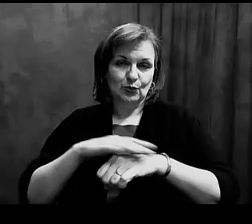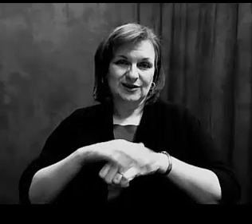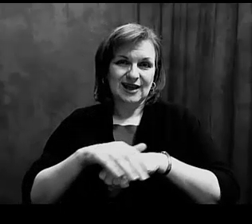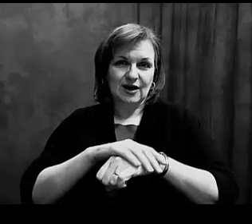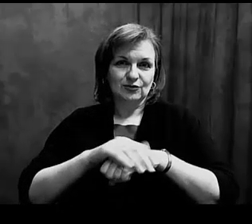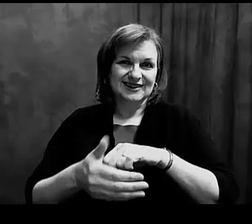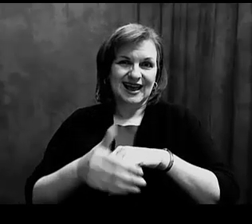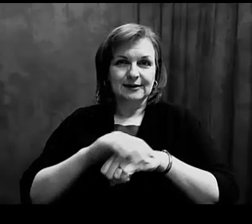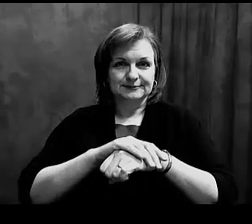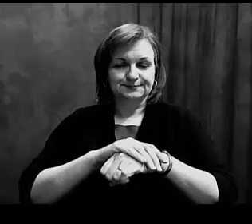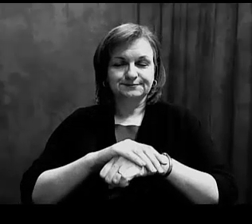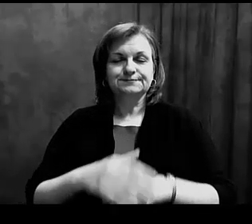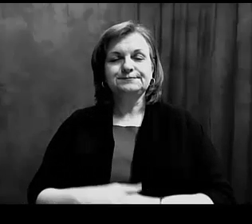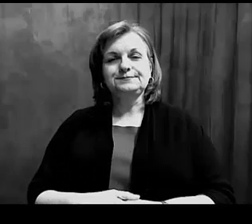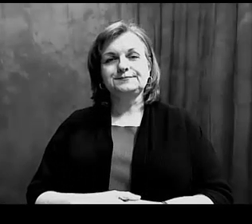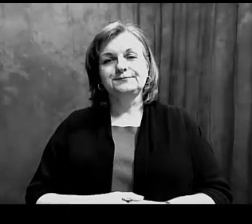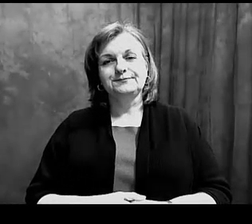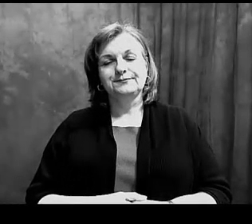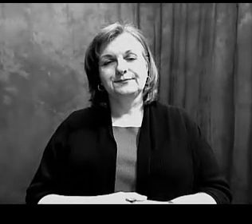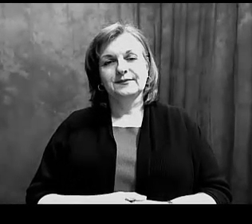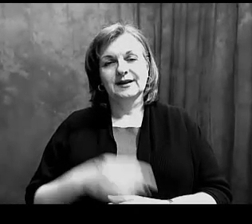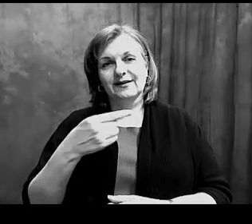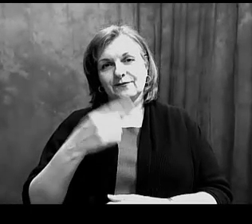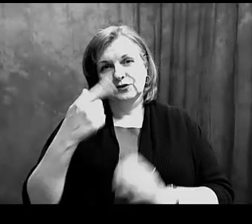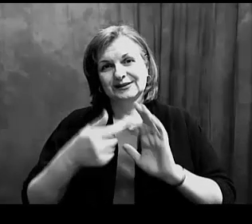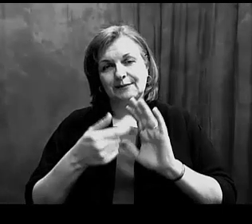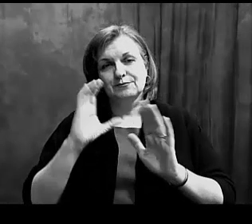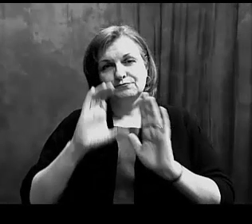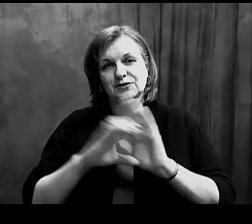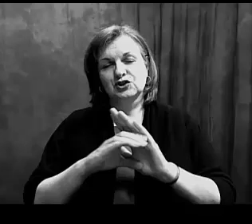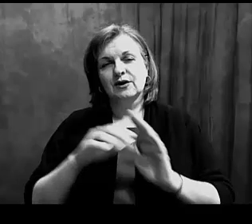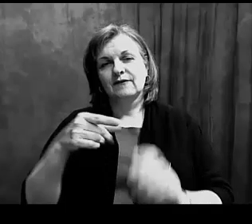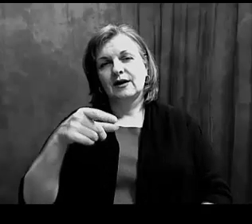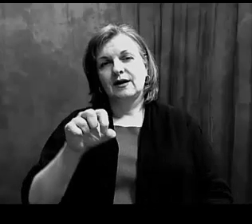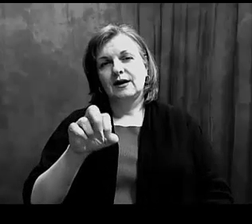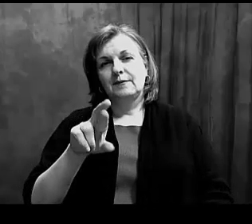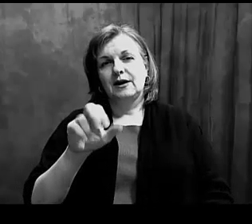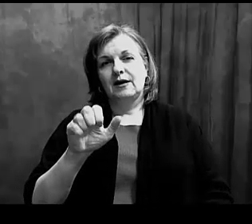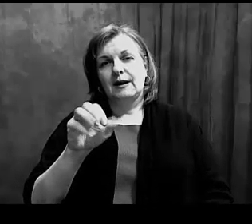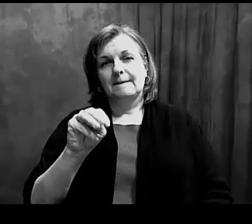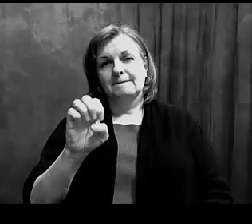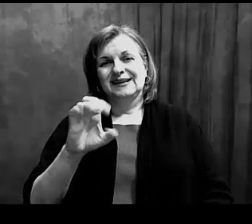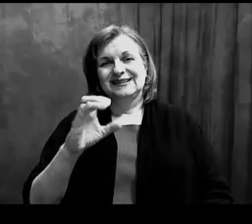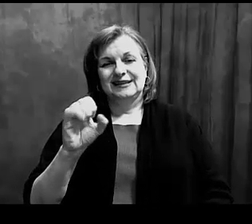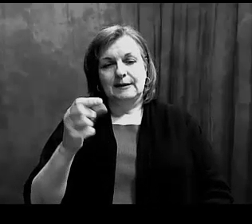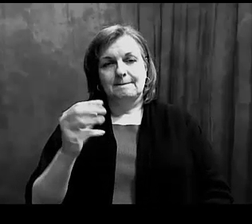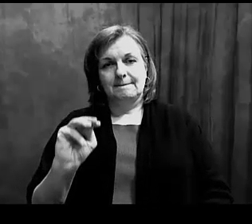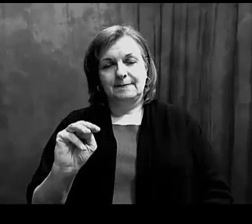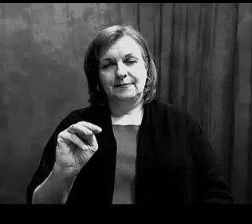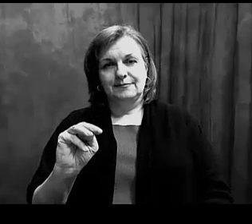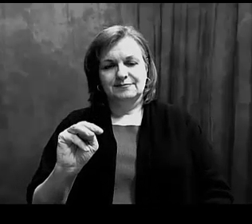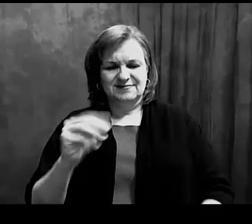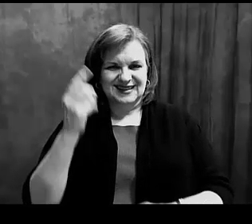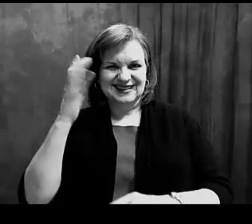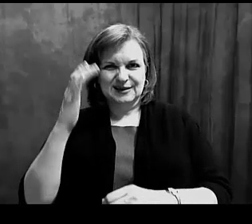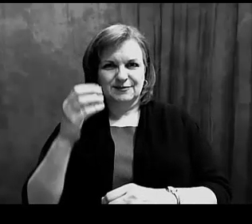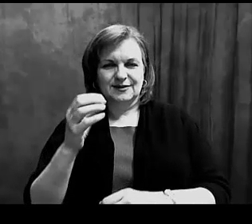surface. So we're interested in seeing what's on the outside of something. In this case, this is a paramecium.